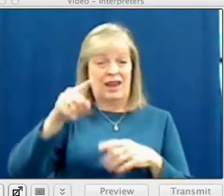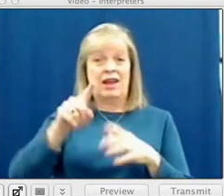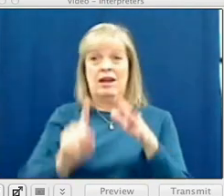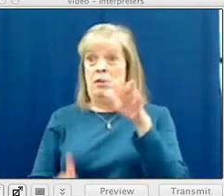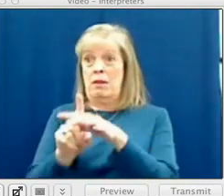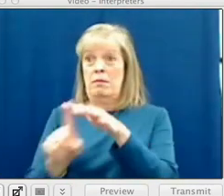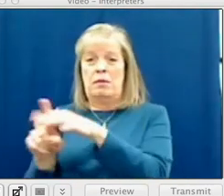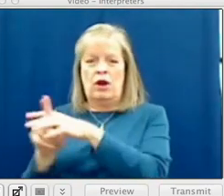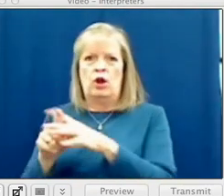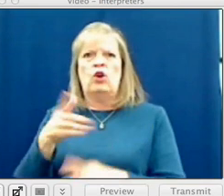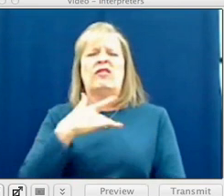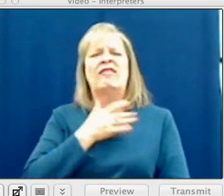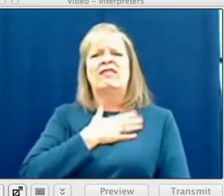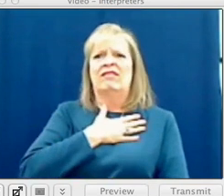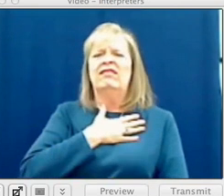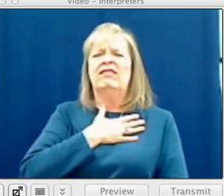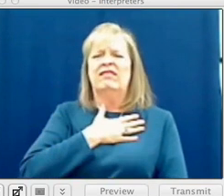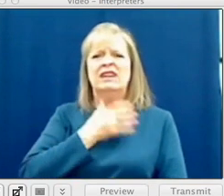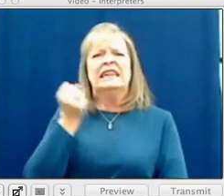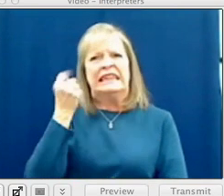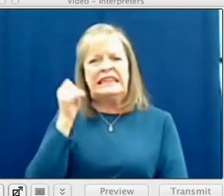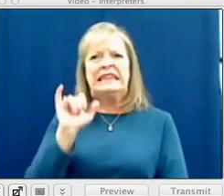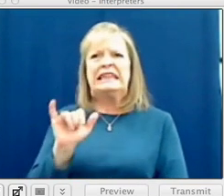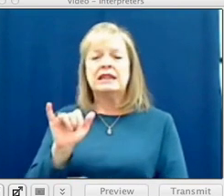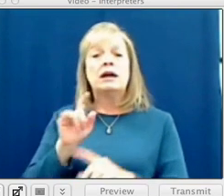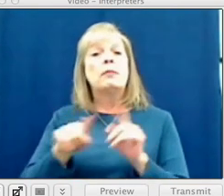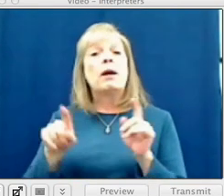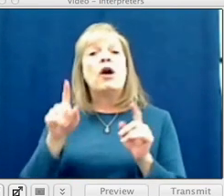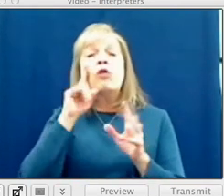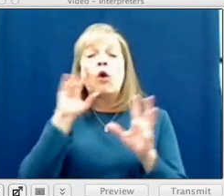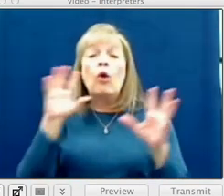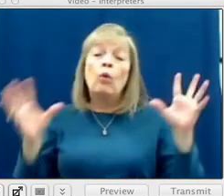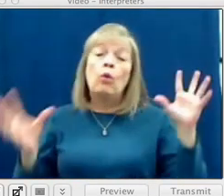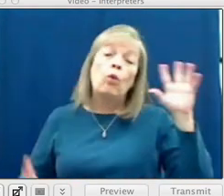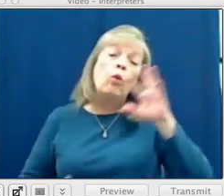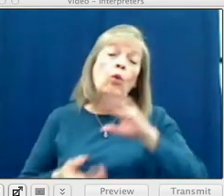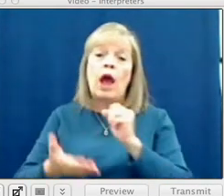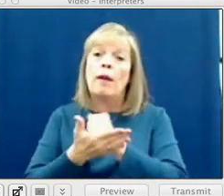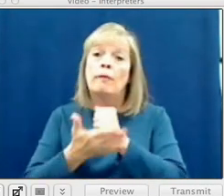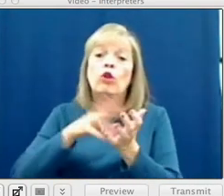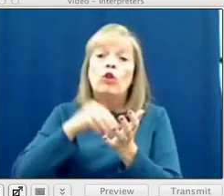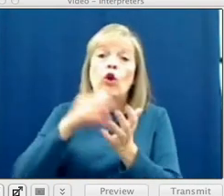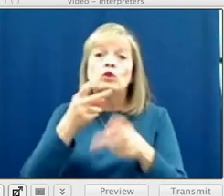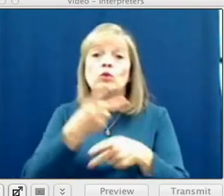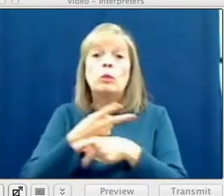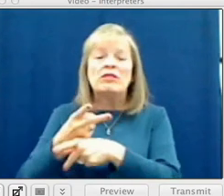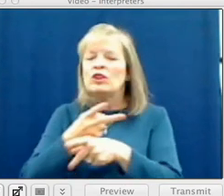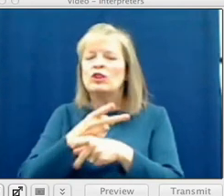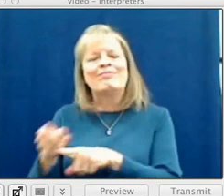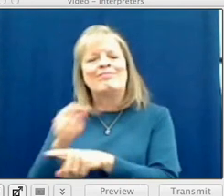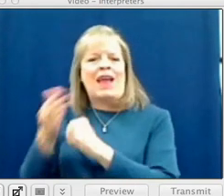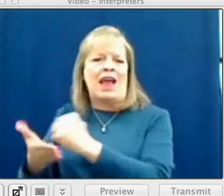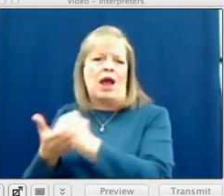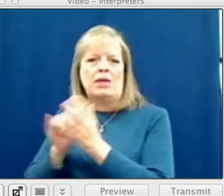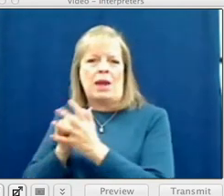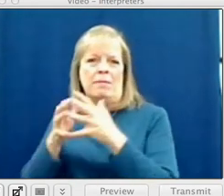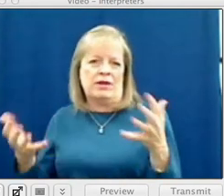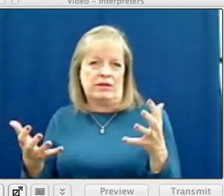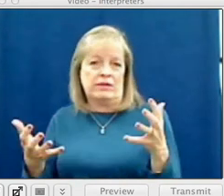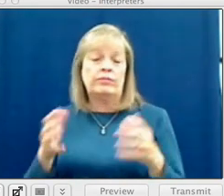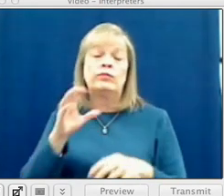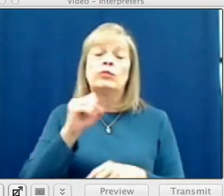extreme situations, but they're not terribly helpful for supervision. And so the first example is going to be an example